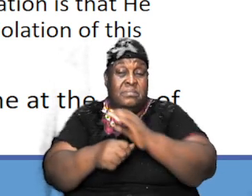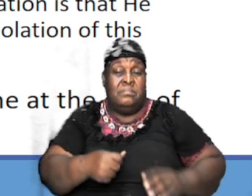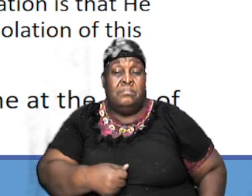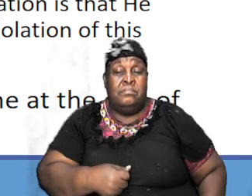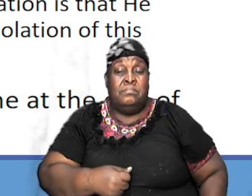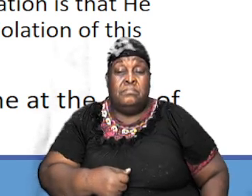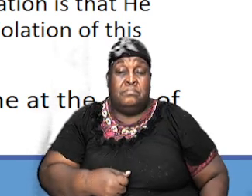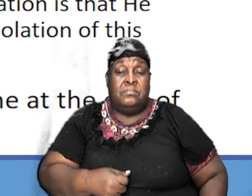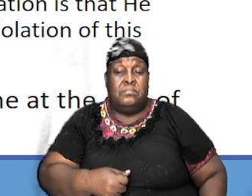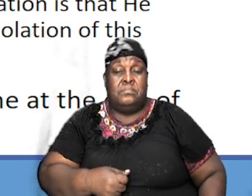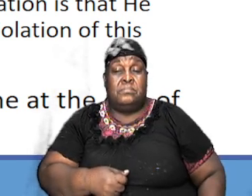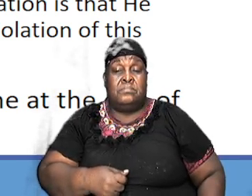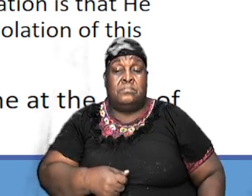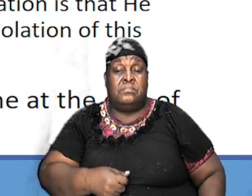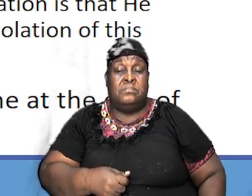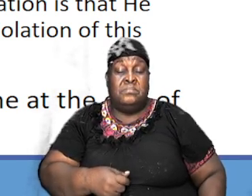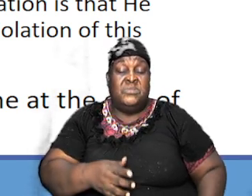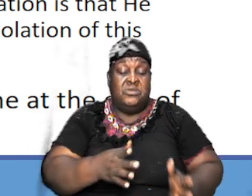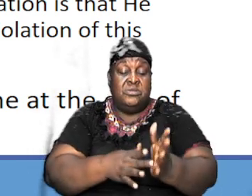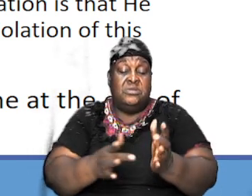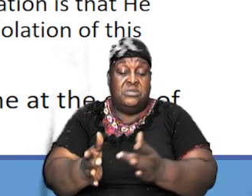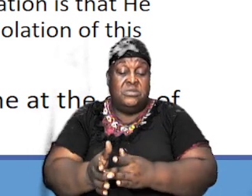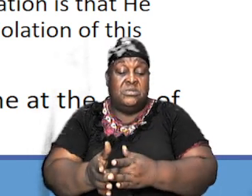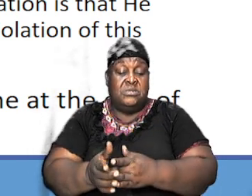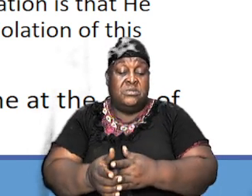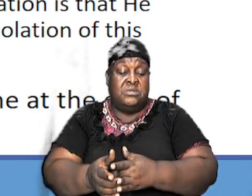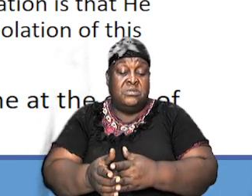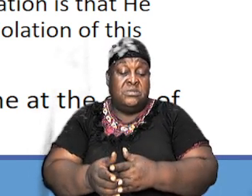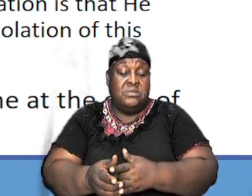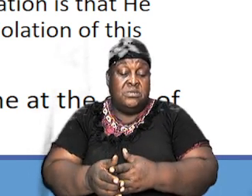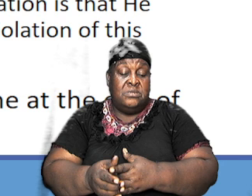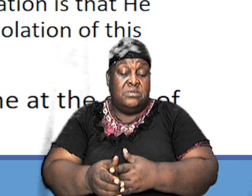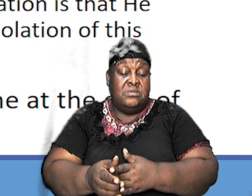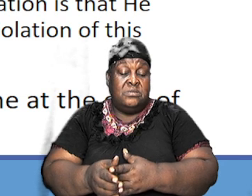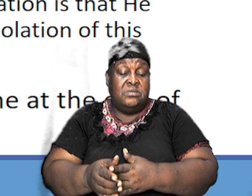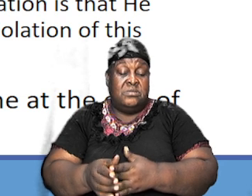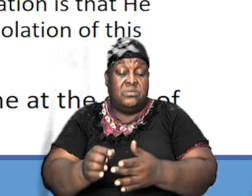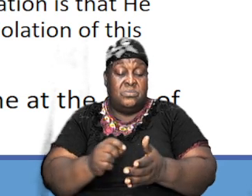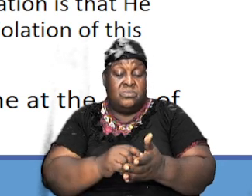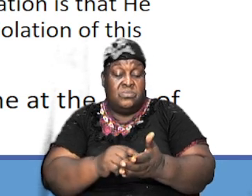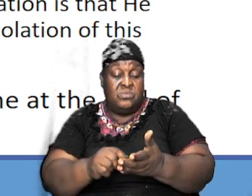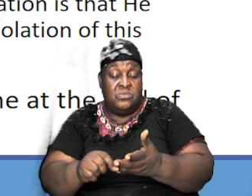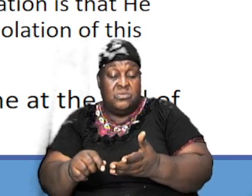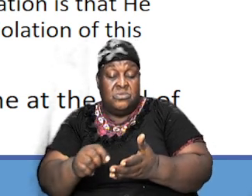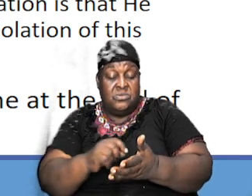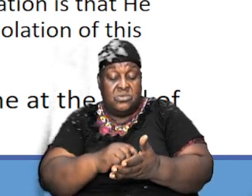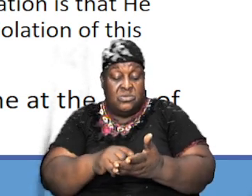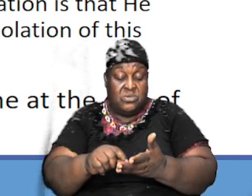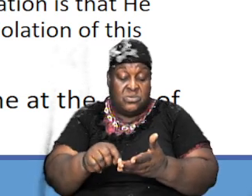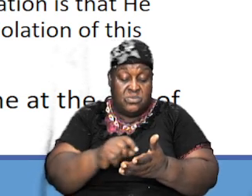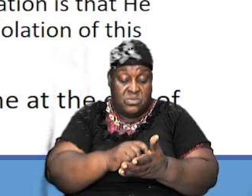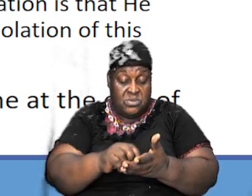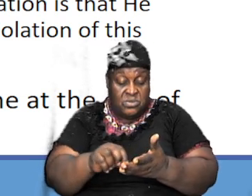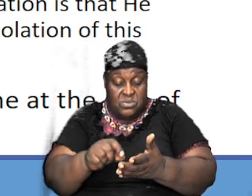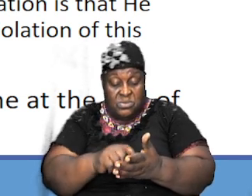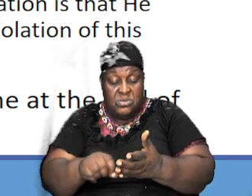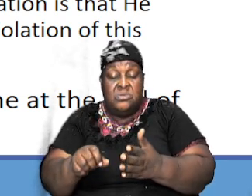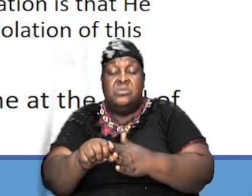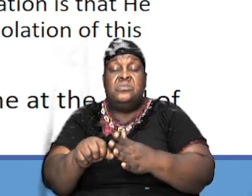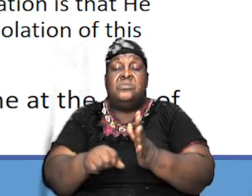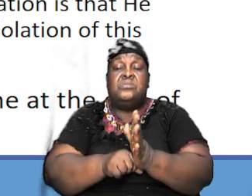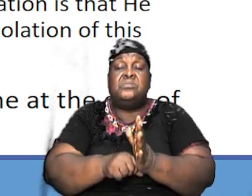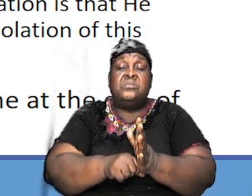he answered, you know, he will quote the scripture that contains